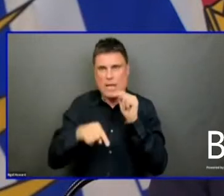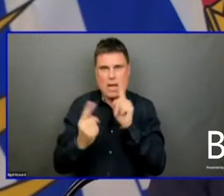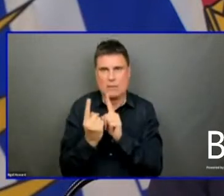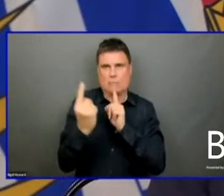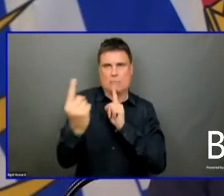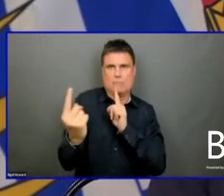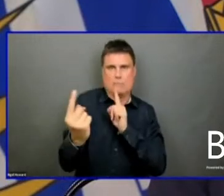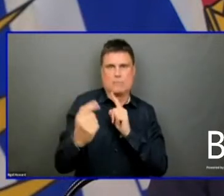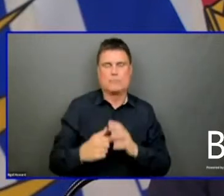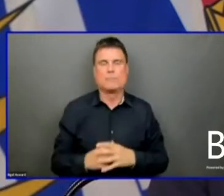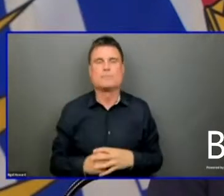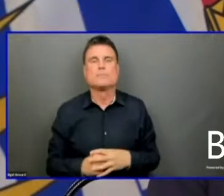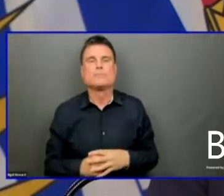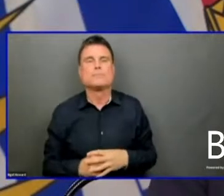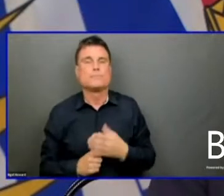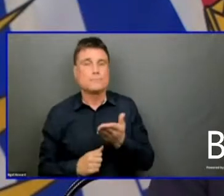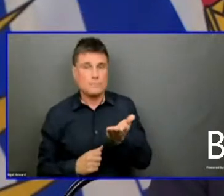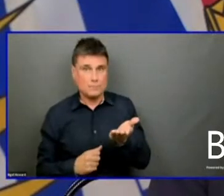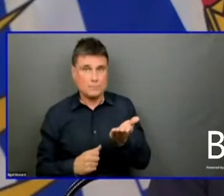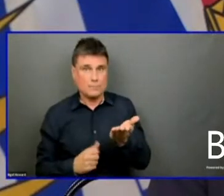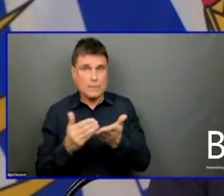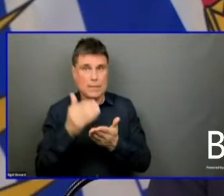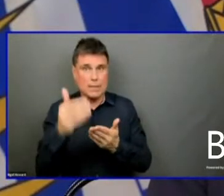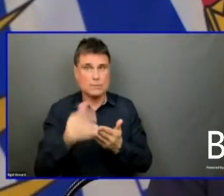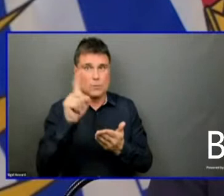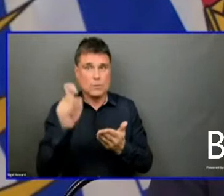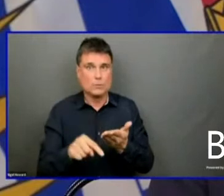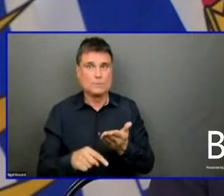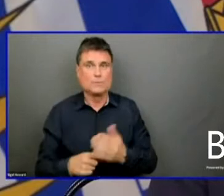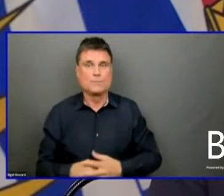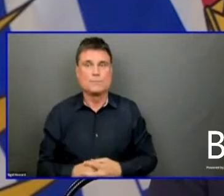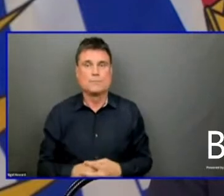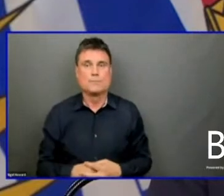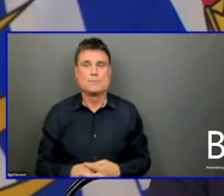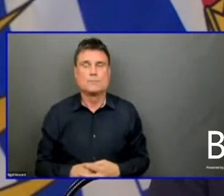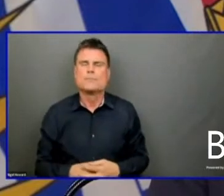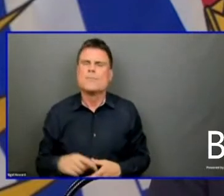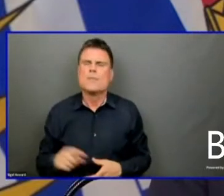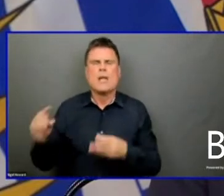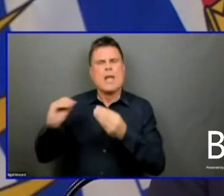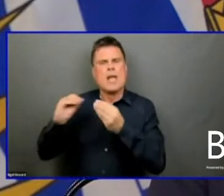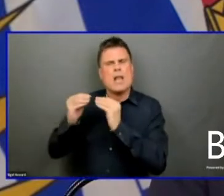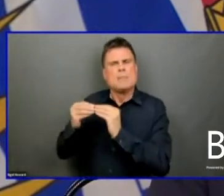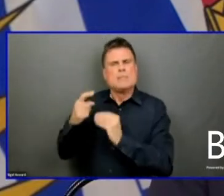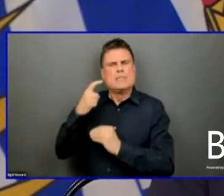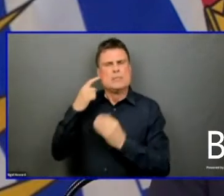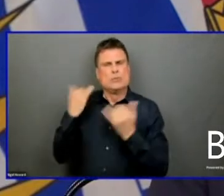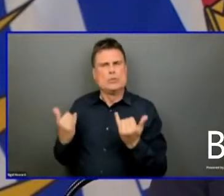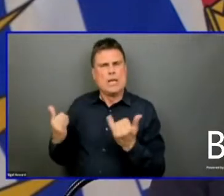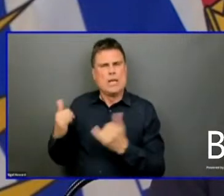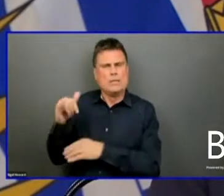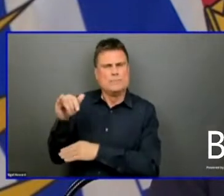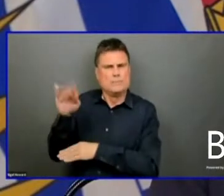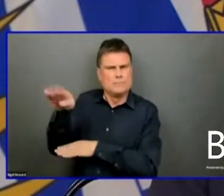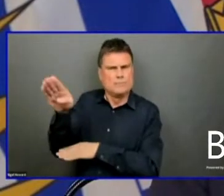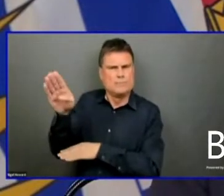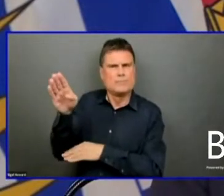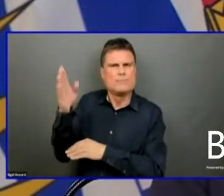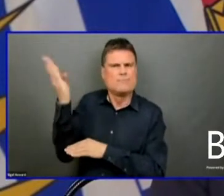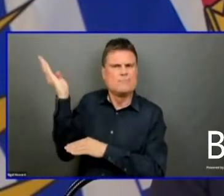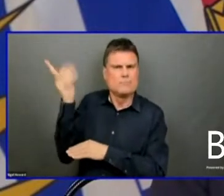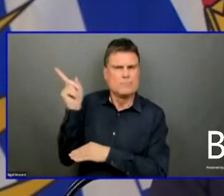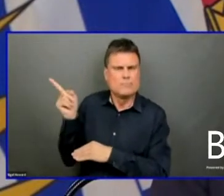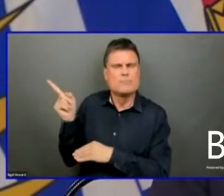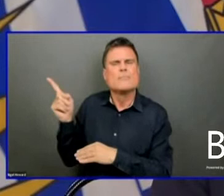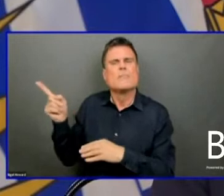lower mainland. It doesn't show interior health, northern health, or island health. And I know you've made clear that the risk of the virus applies